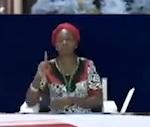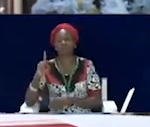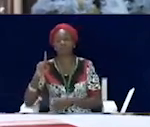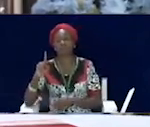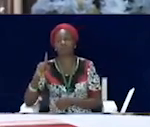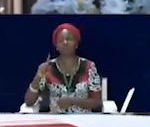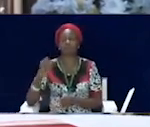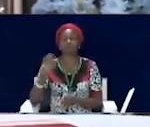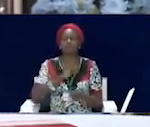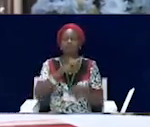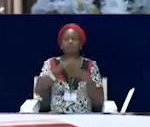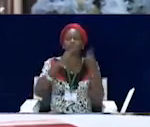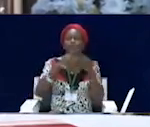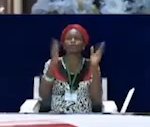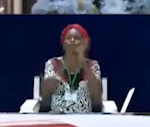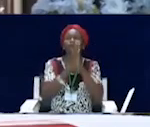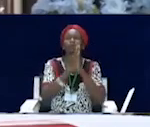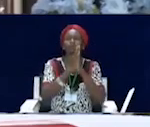And so I'm going to pray.